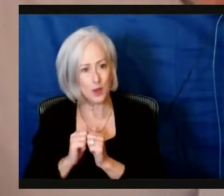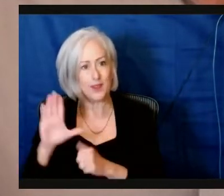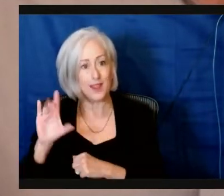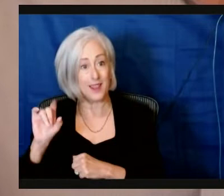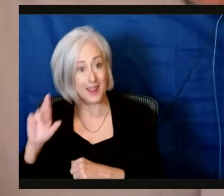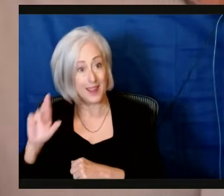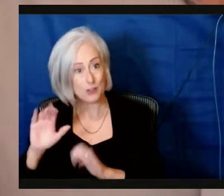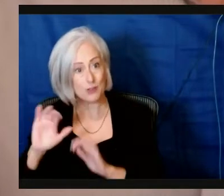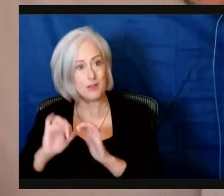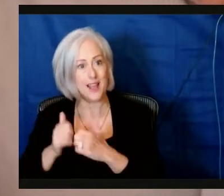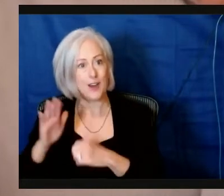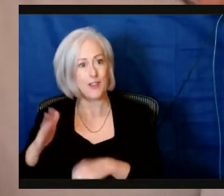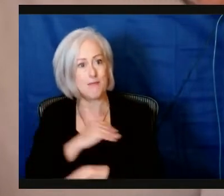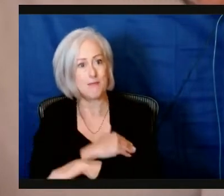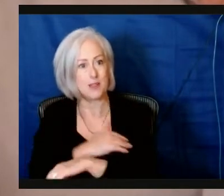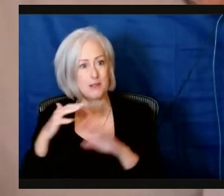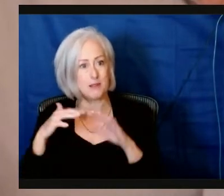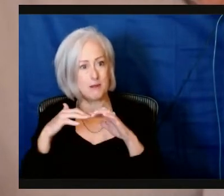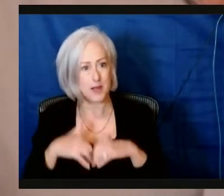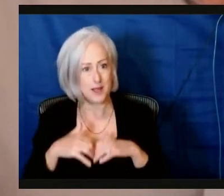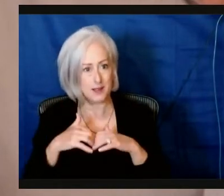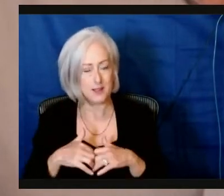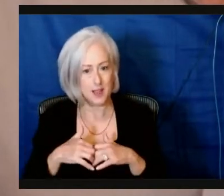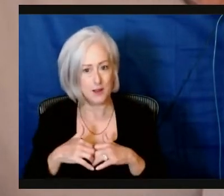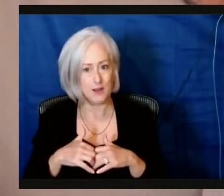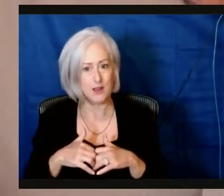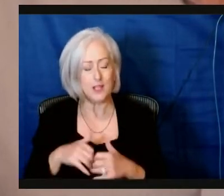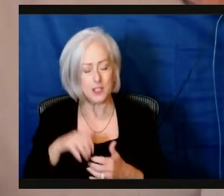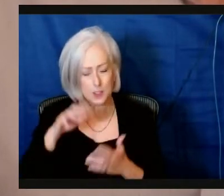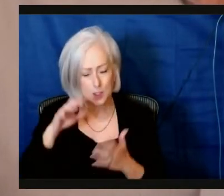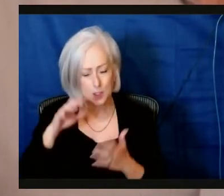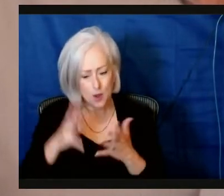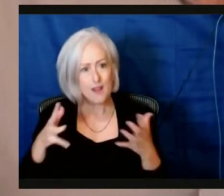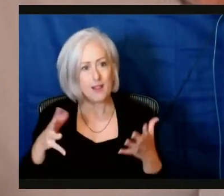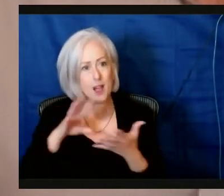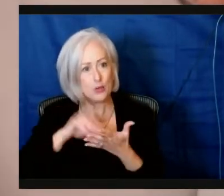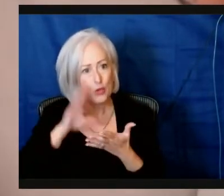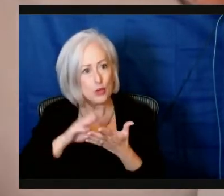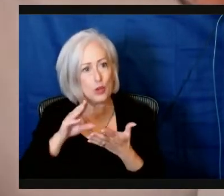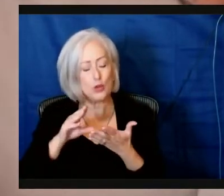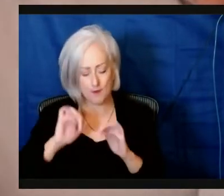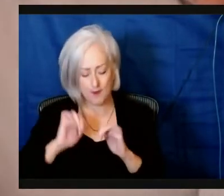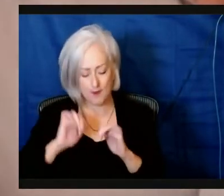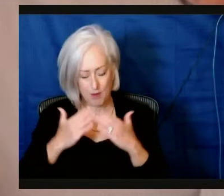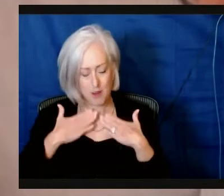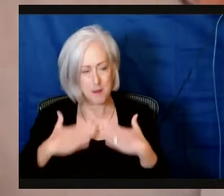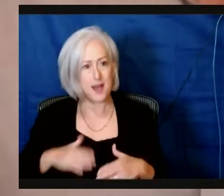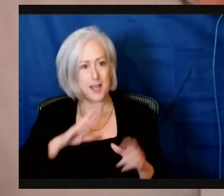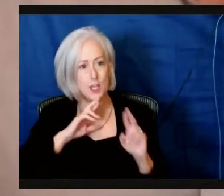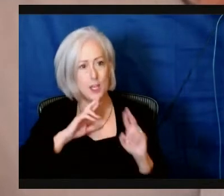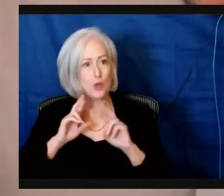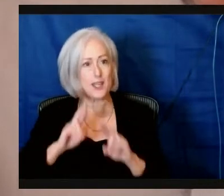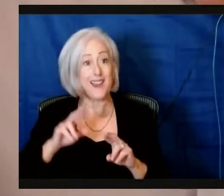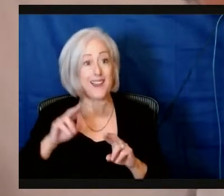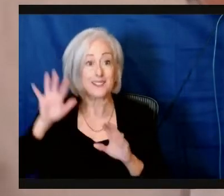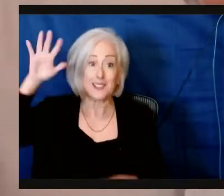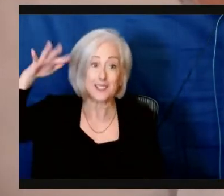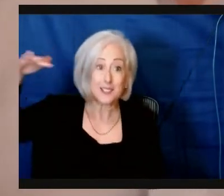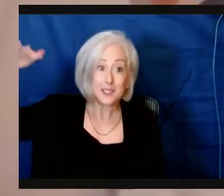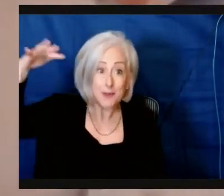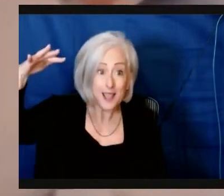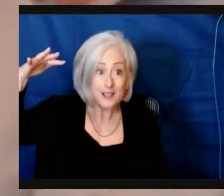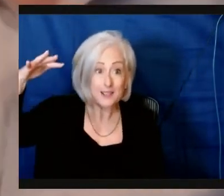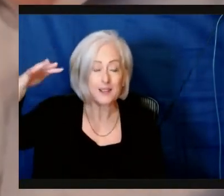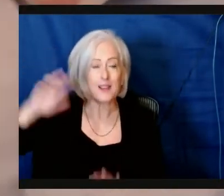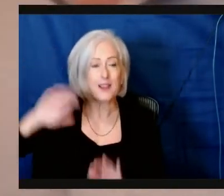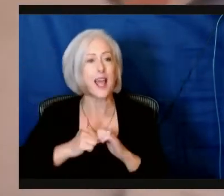body reacts to being in space and how it recovers when the astronauts return to Earth. So I think there's a lot